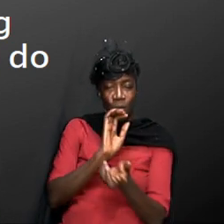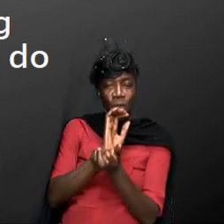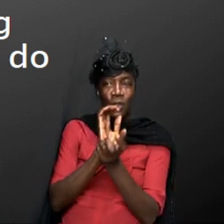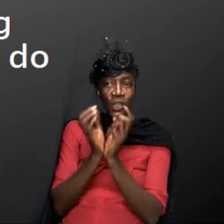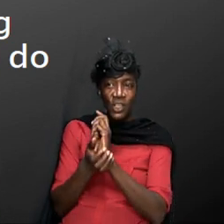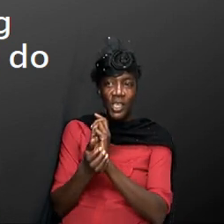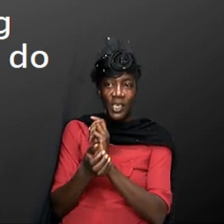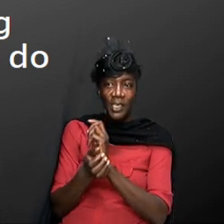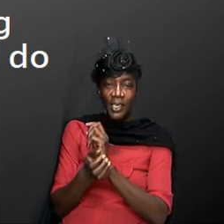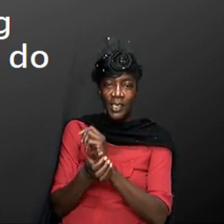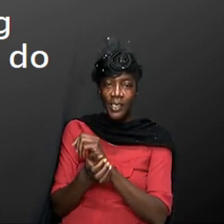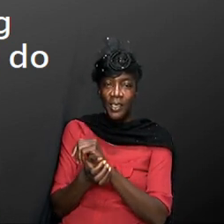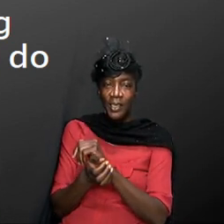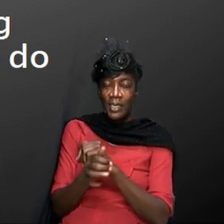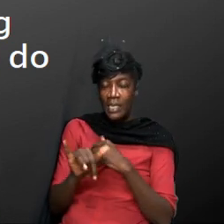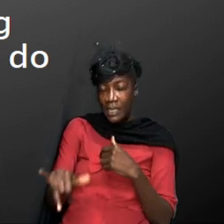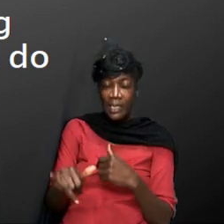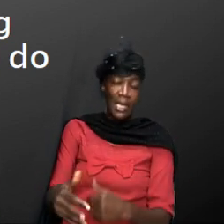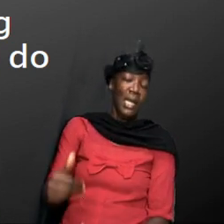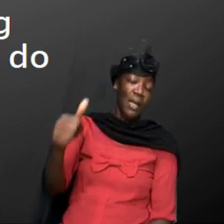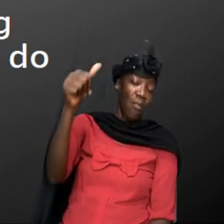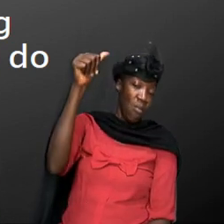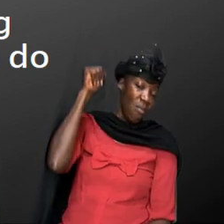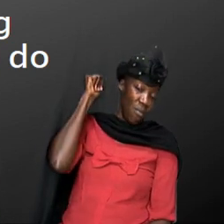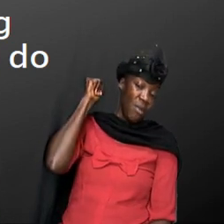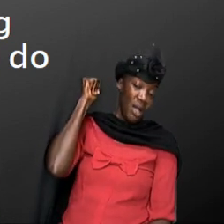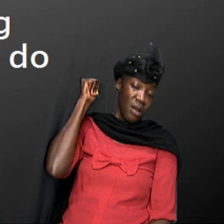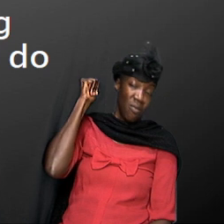And just as our way back then,